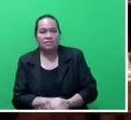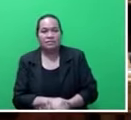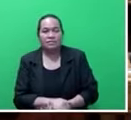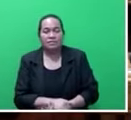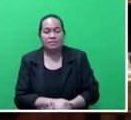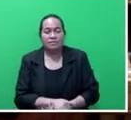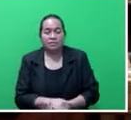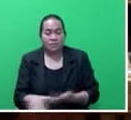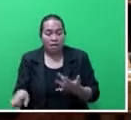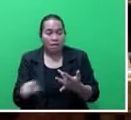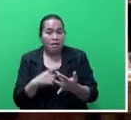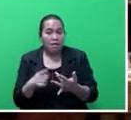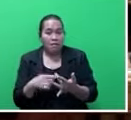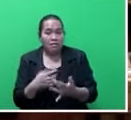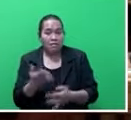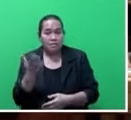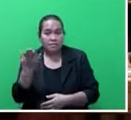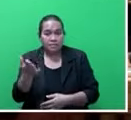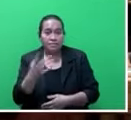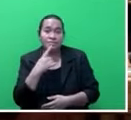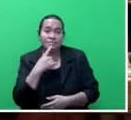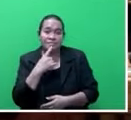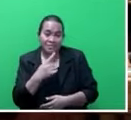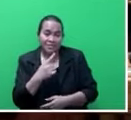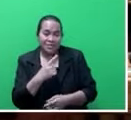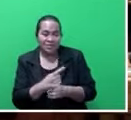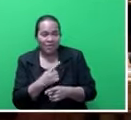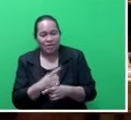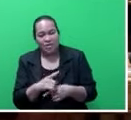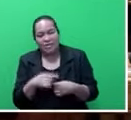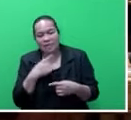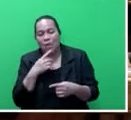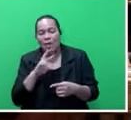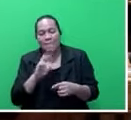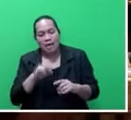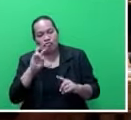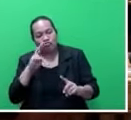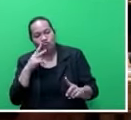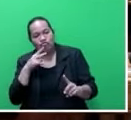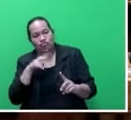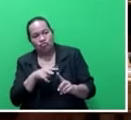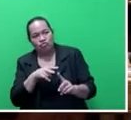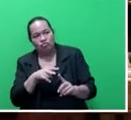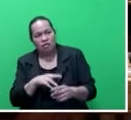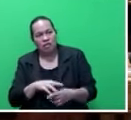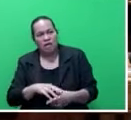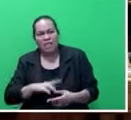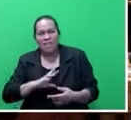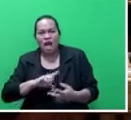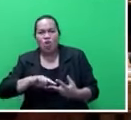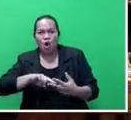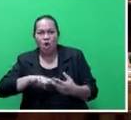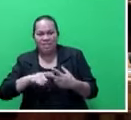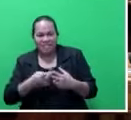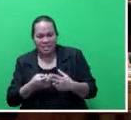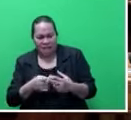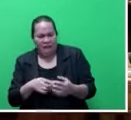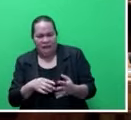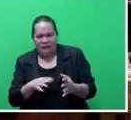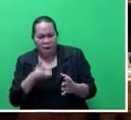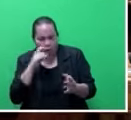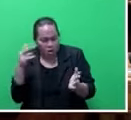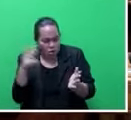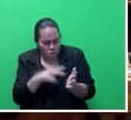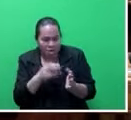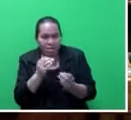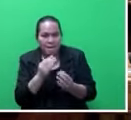The other point that he said about the budget is that we must look at it in context. Well, the context that we are looking at the budget, from